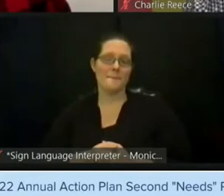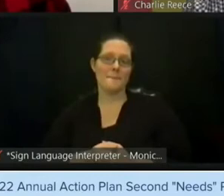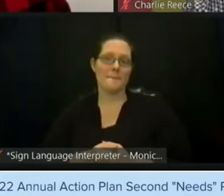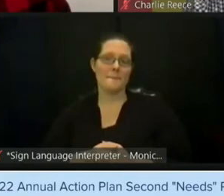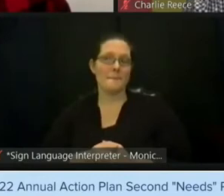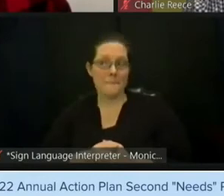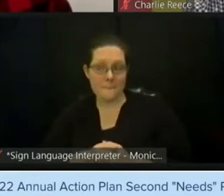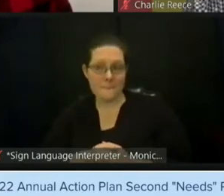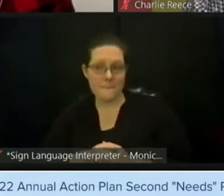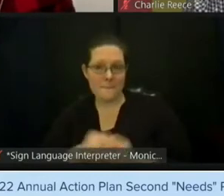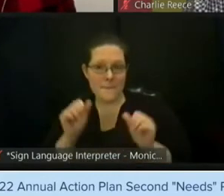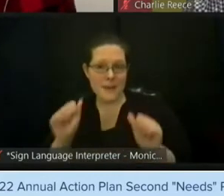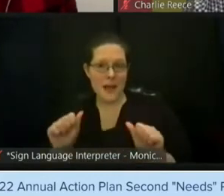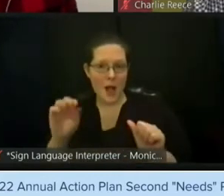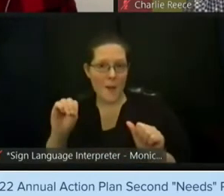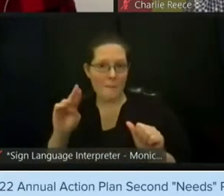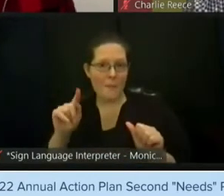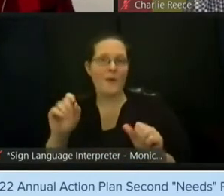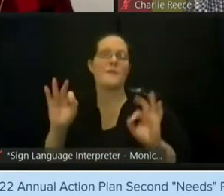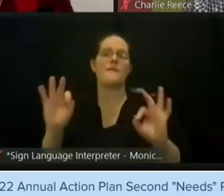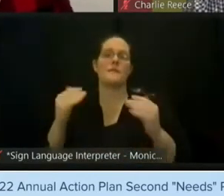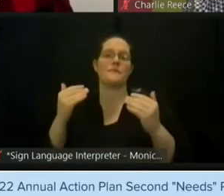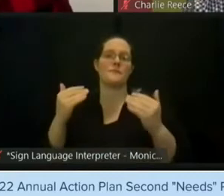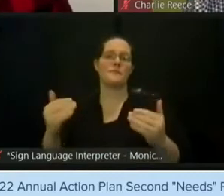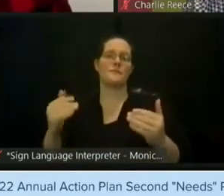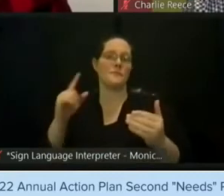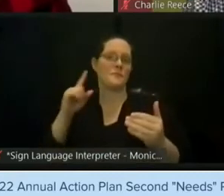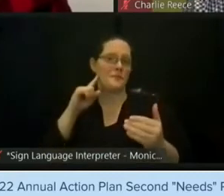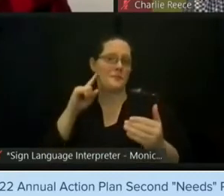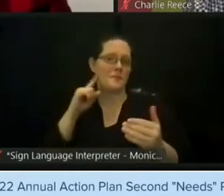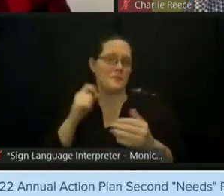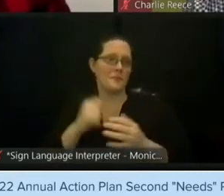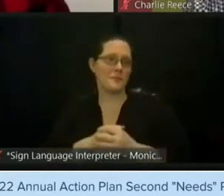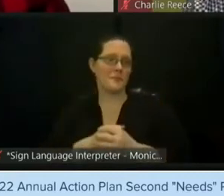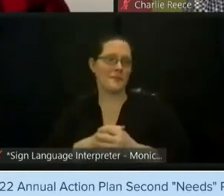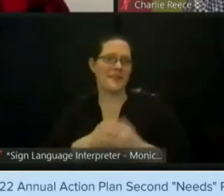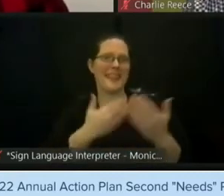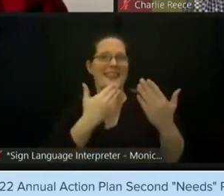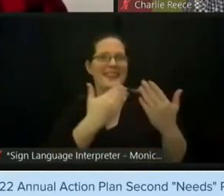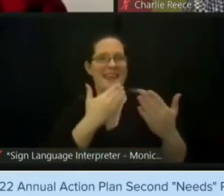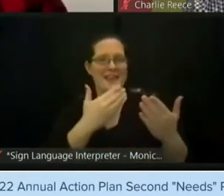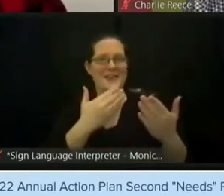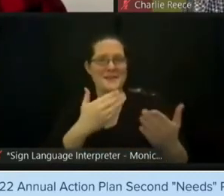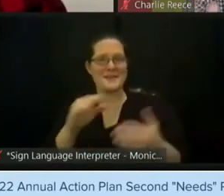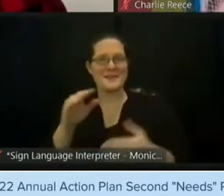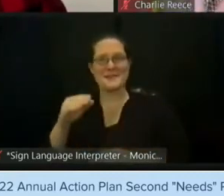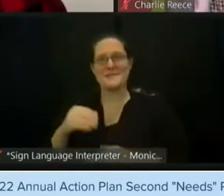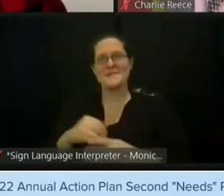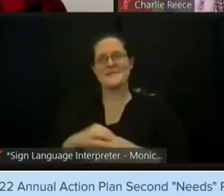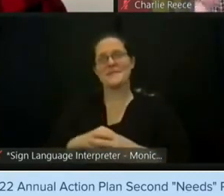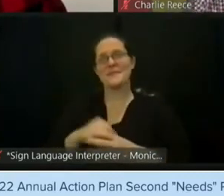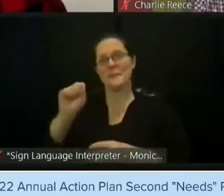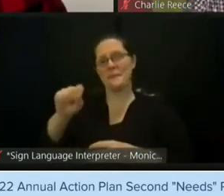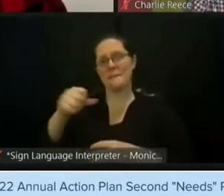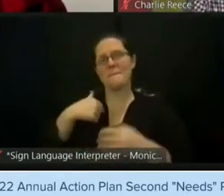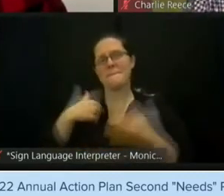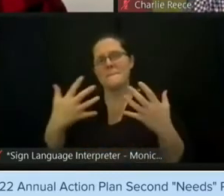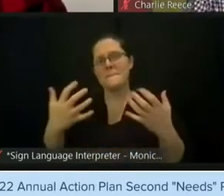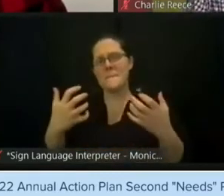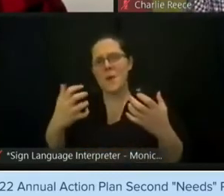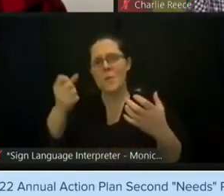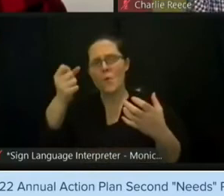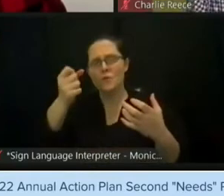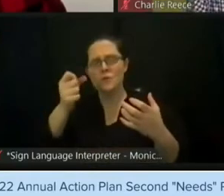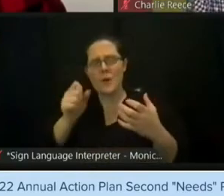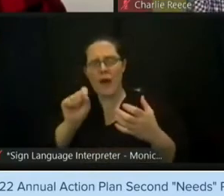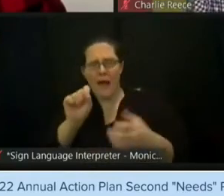Ms. Faison, can you unmute yourself? There you go. Welcome. Thank you. I appreciate it. I just wanted some clarity on